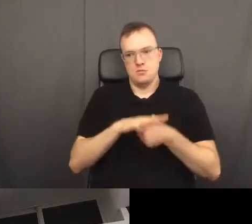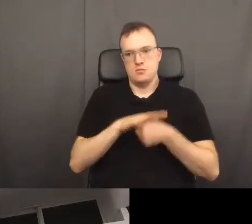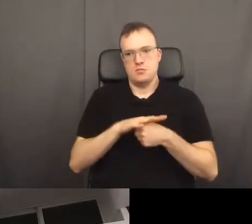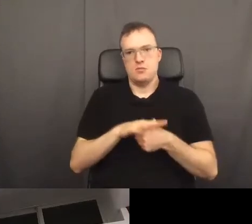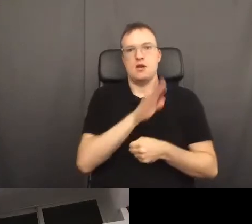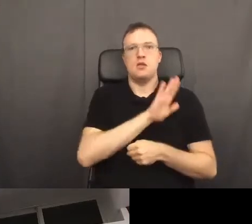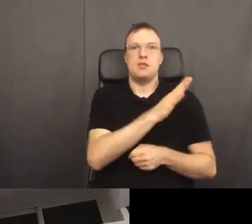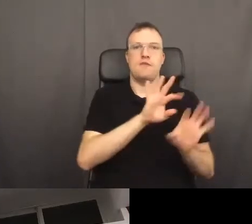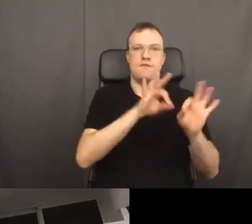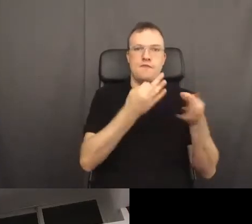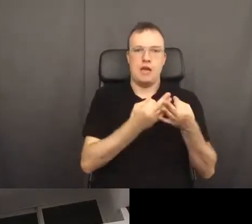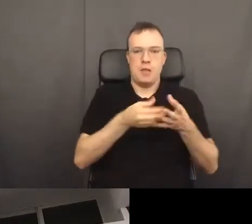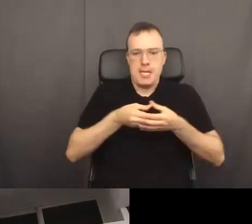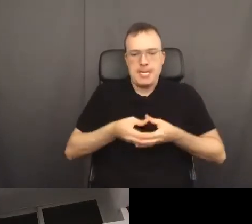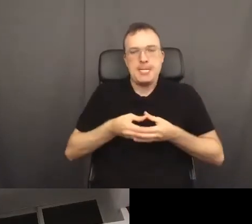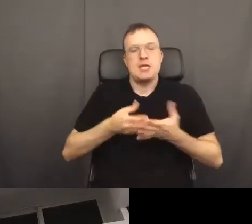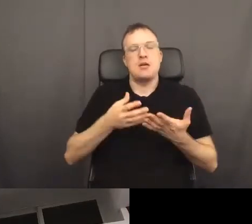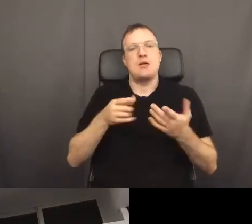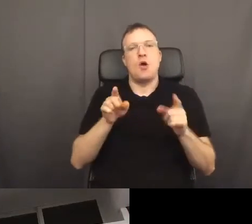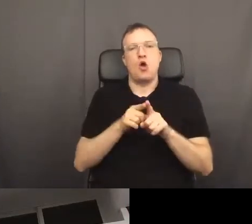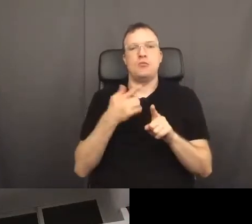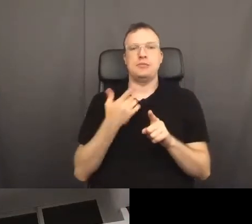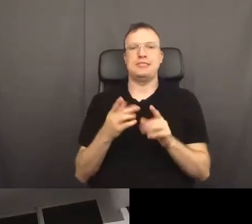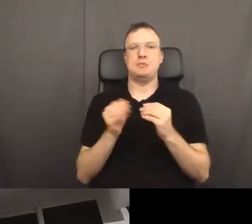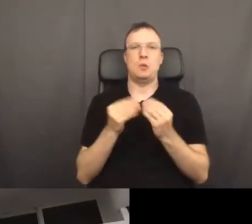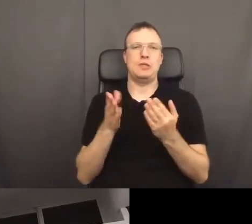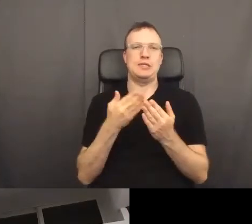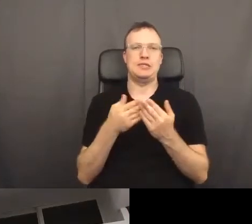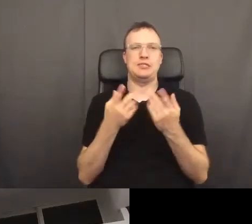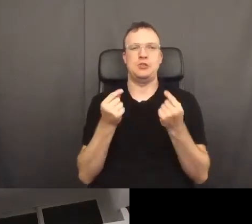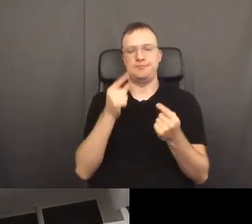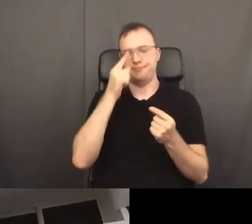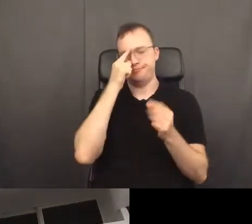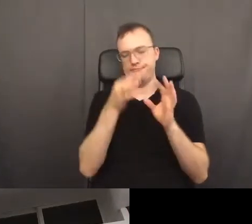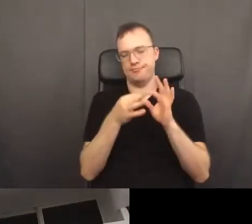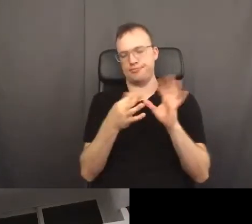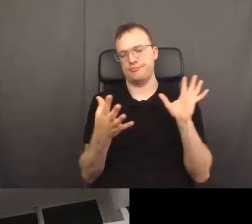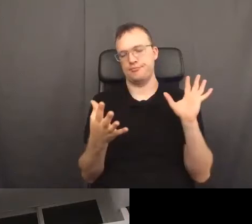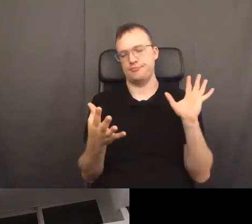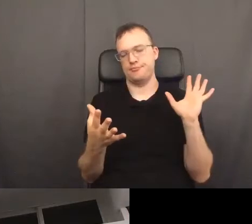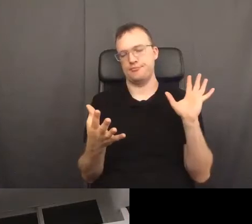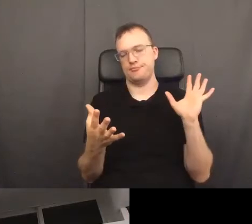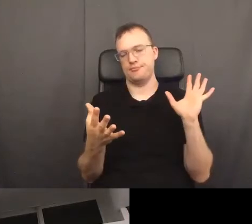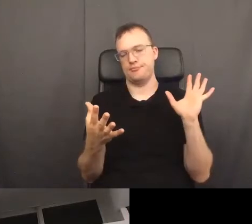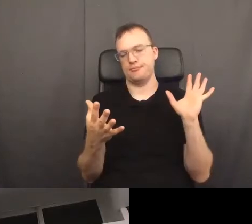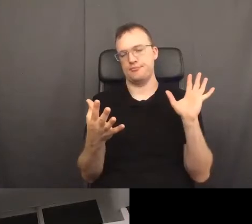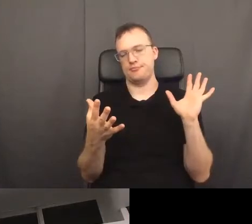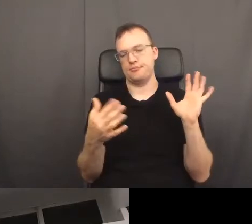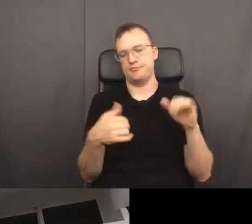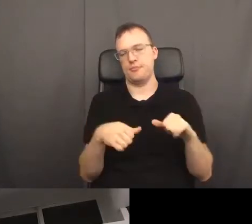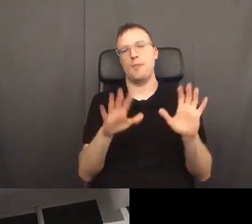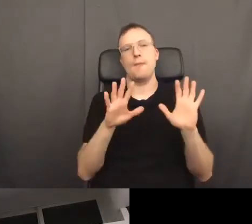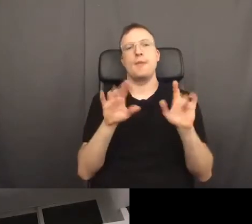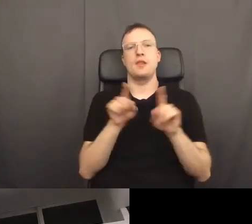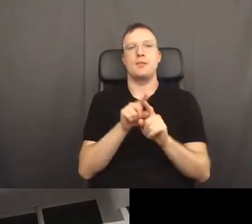families. And so people often find it easier just to disconnect and, as Iwao